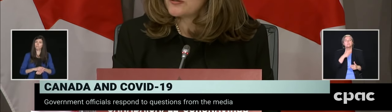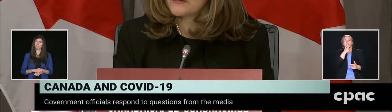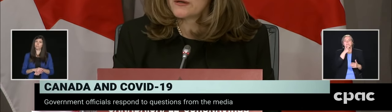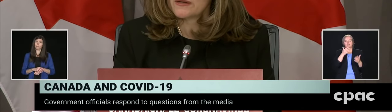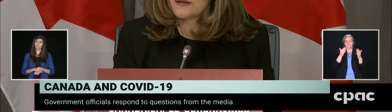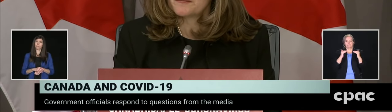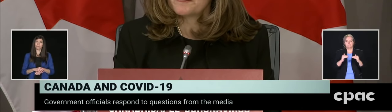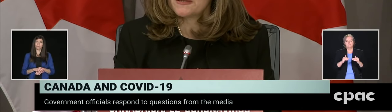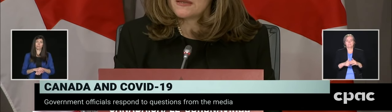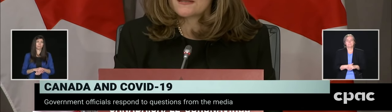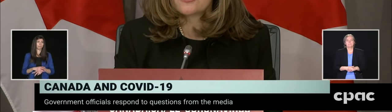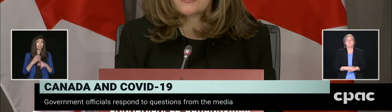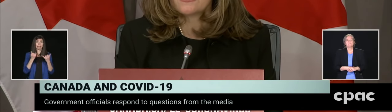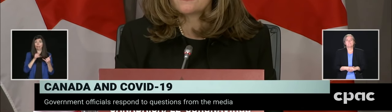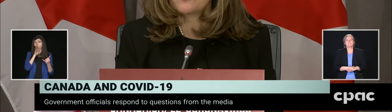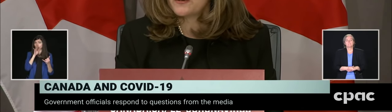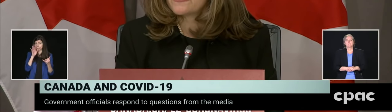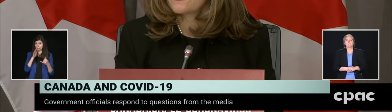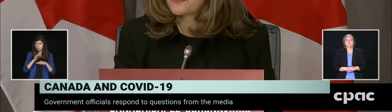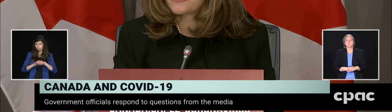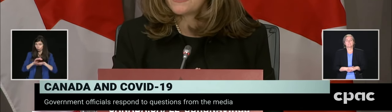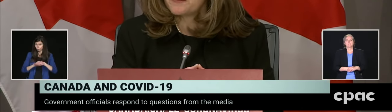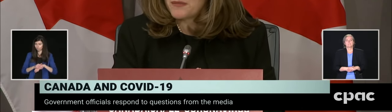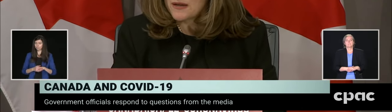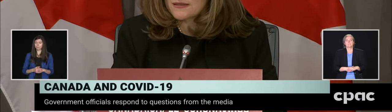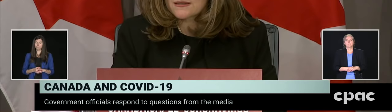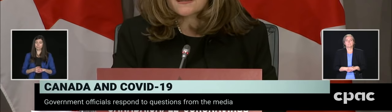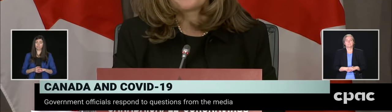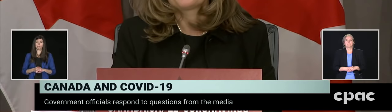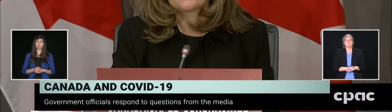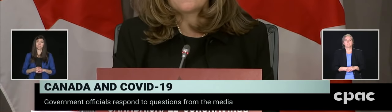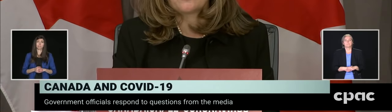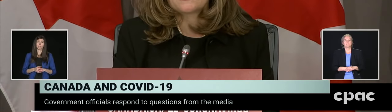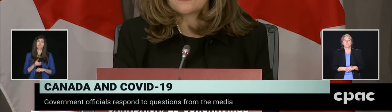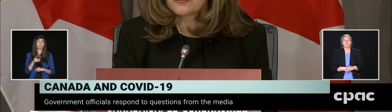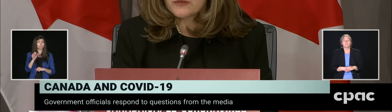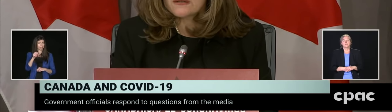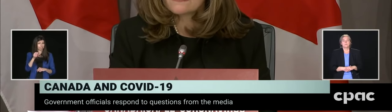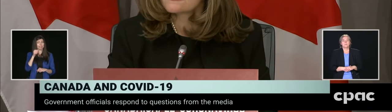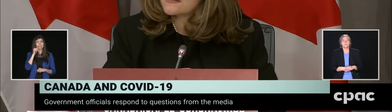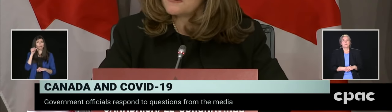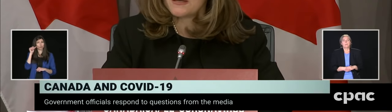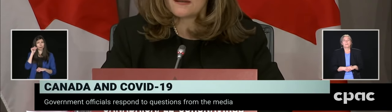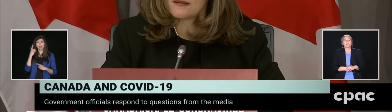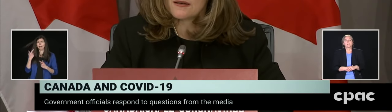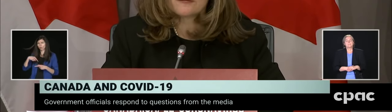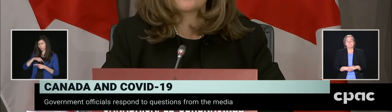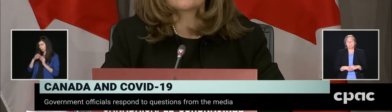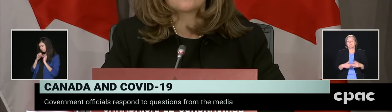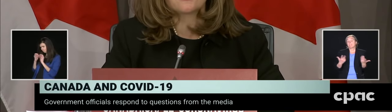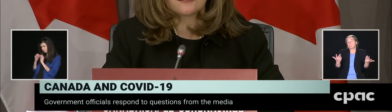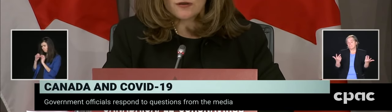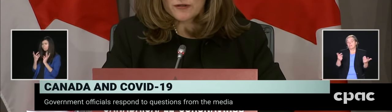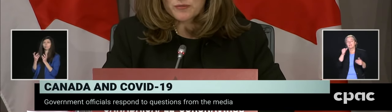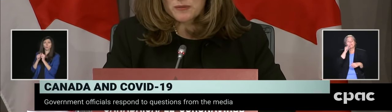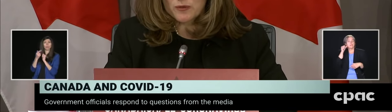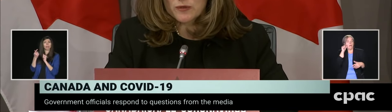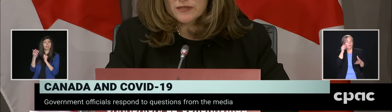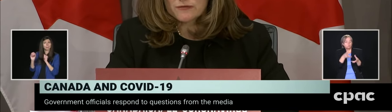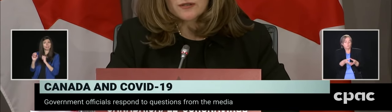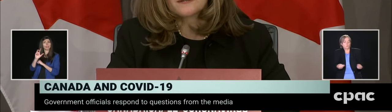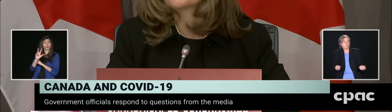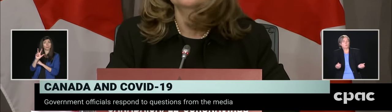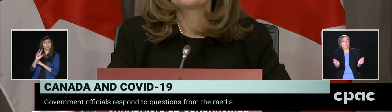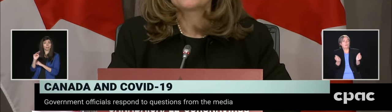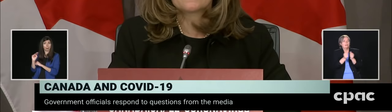have a good outcome yesterday with the 3M masks. It was a real Team Canada effort. A lot of people